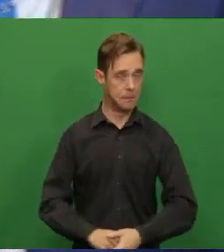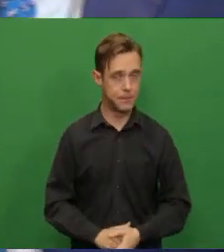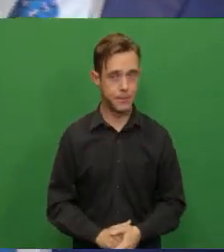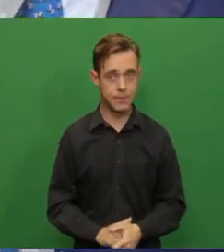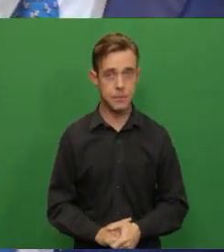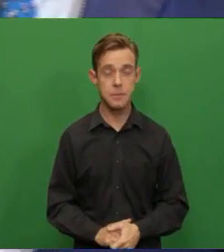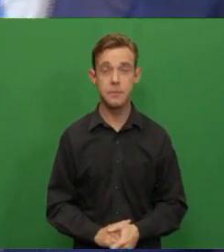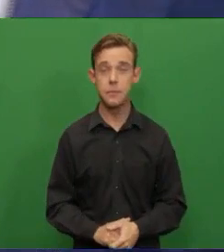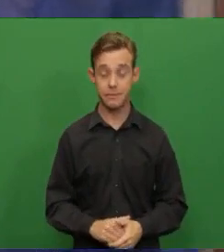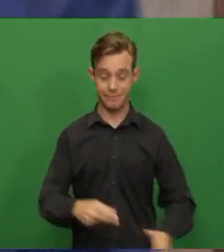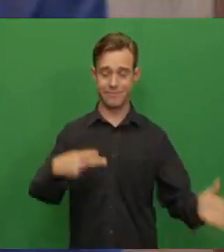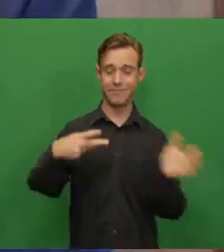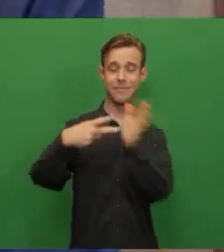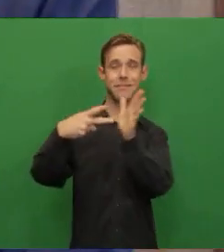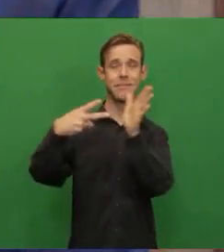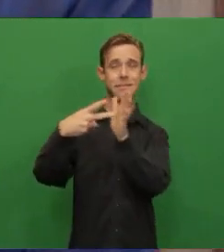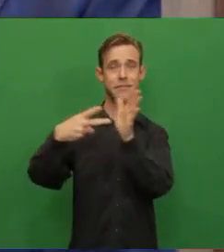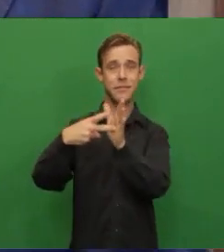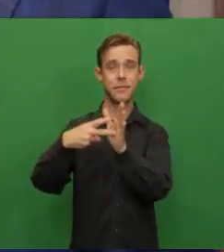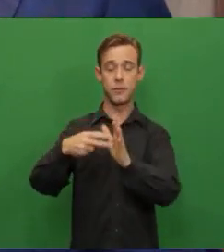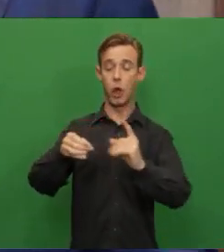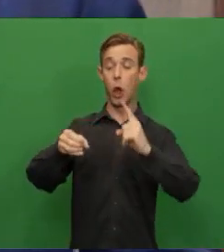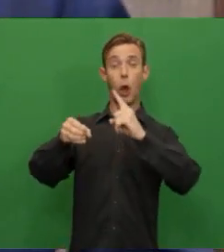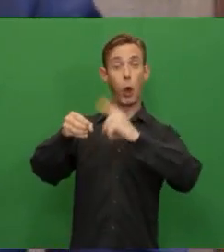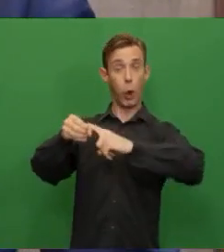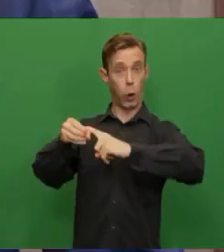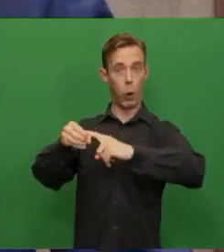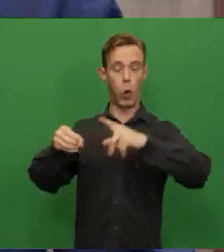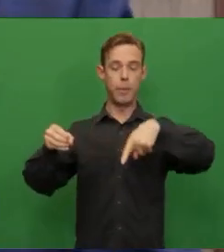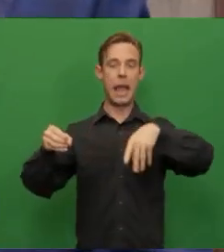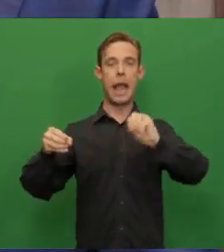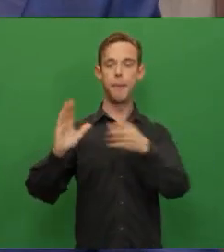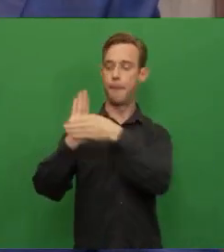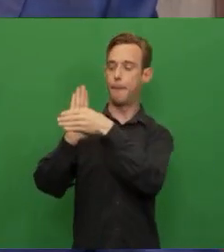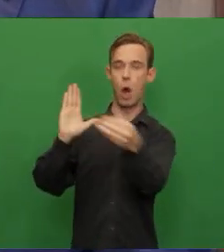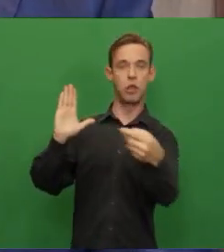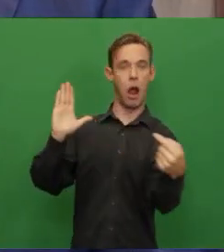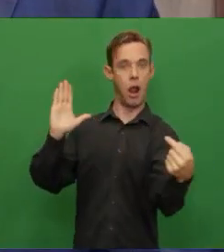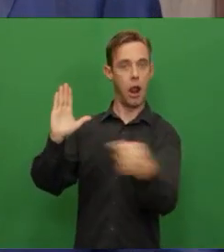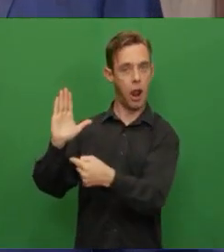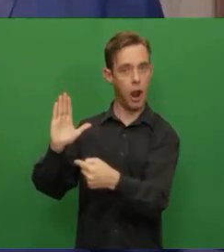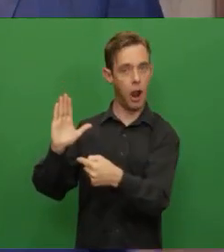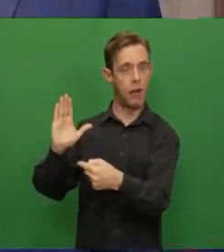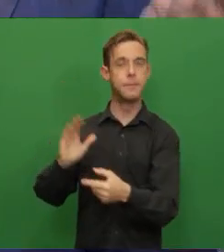With regard to the QPM, yes, the QPM